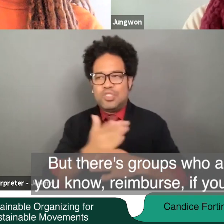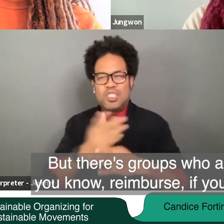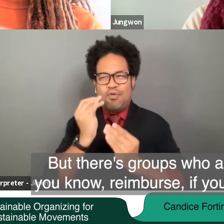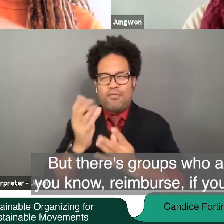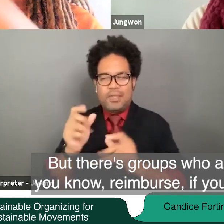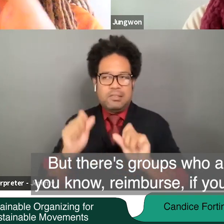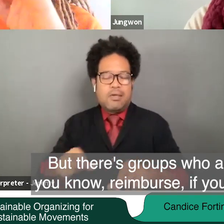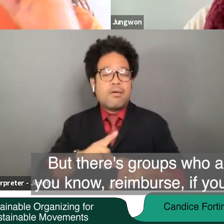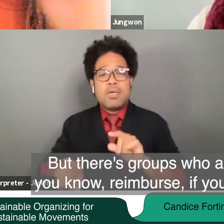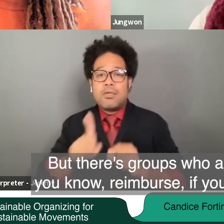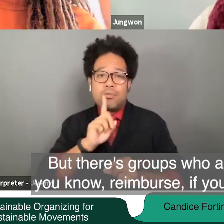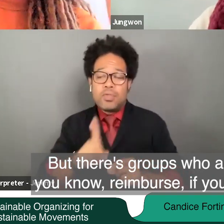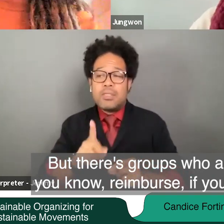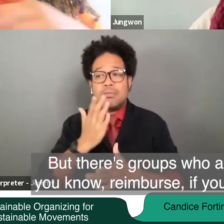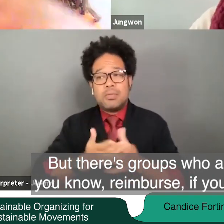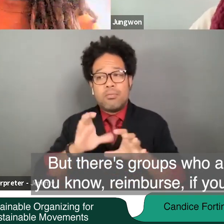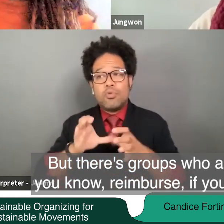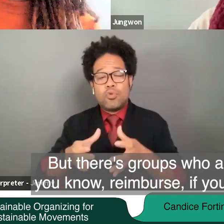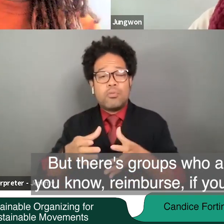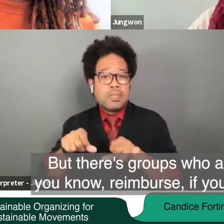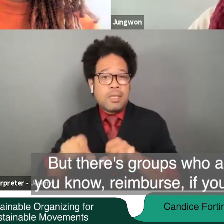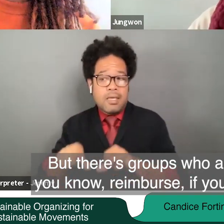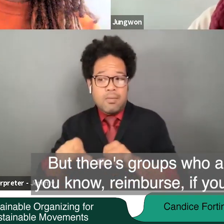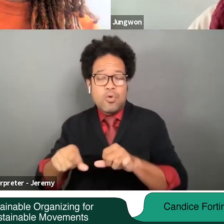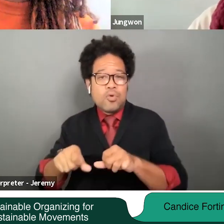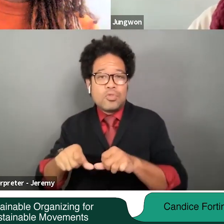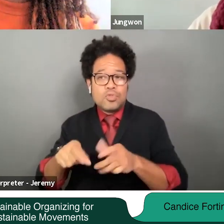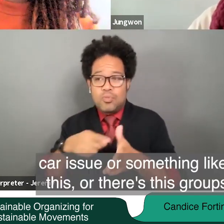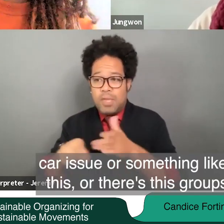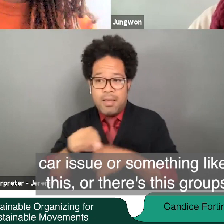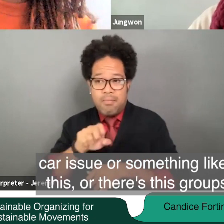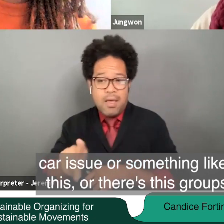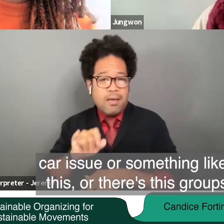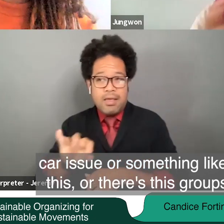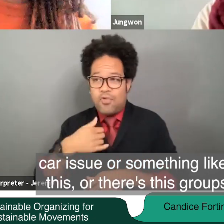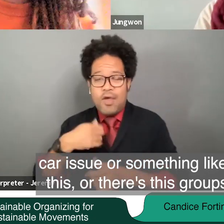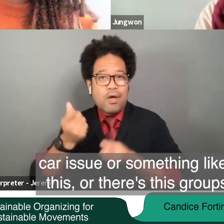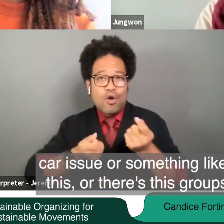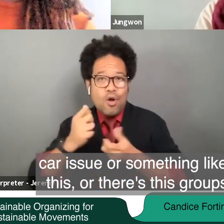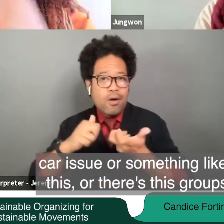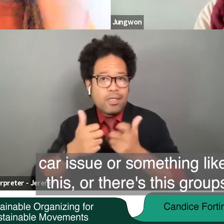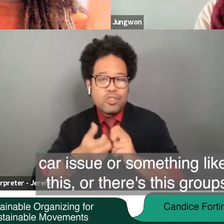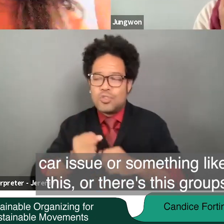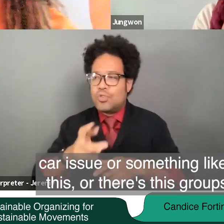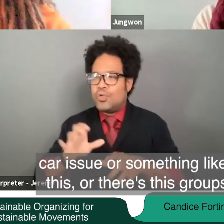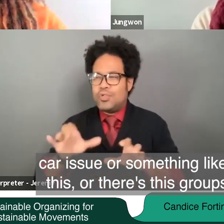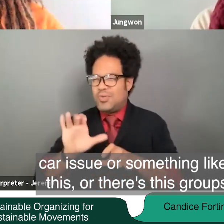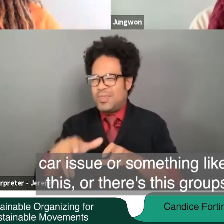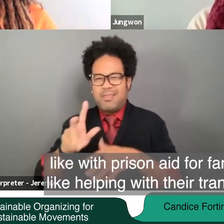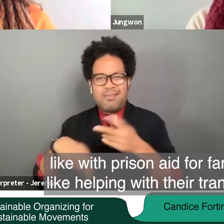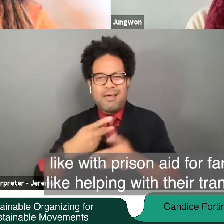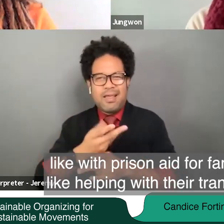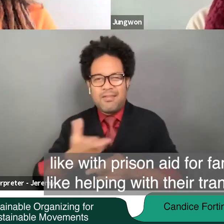But there's groups who are able to, reimburse if you have like a car issue or something like that, or do this, or there's